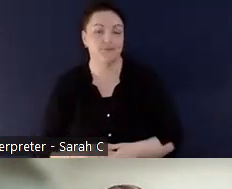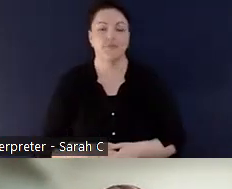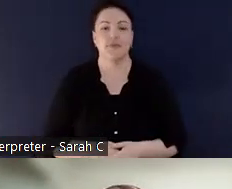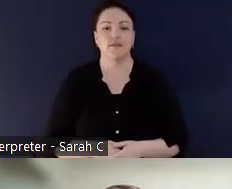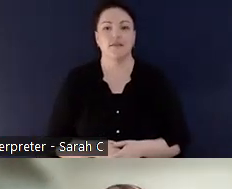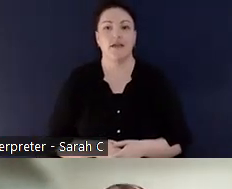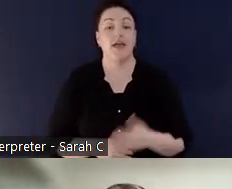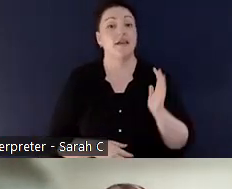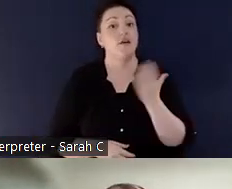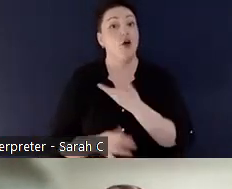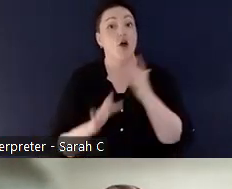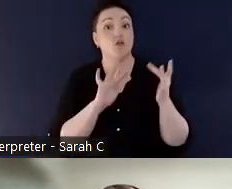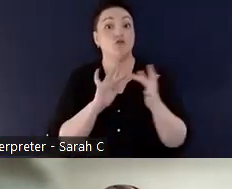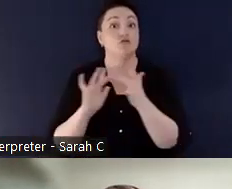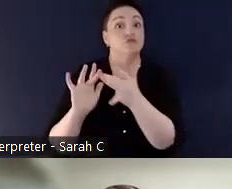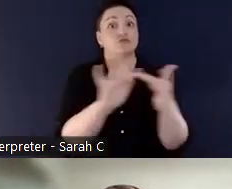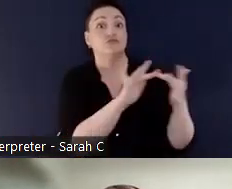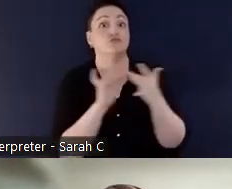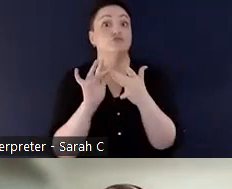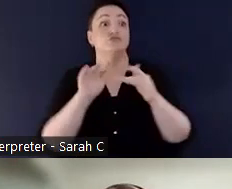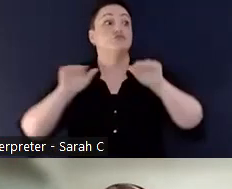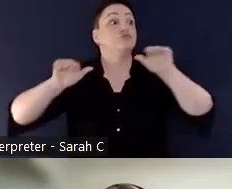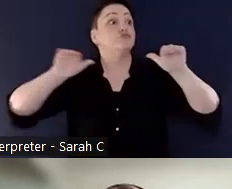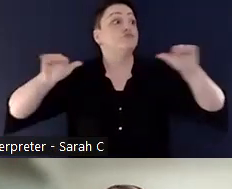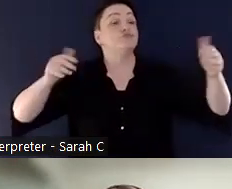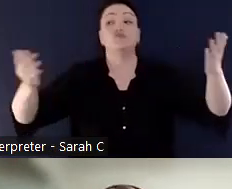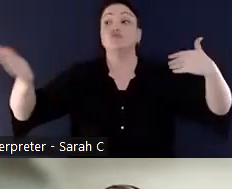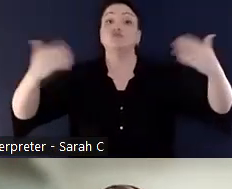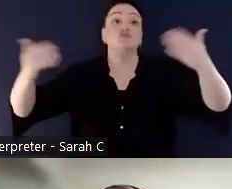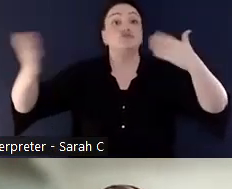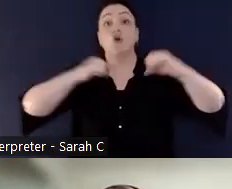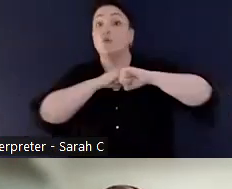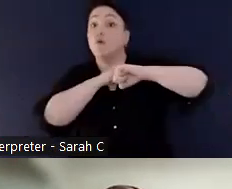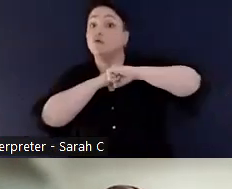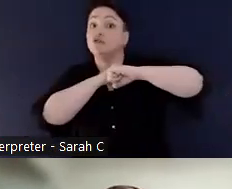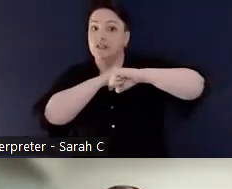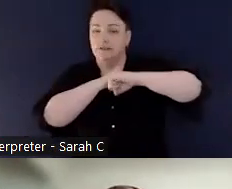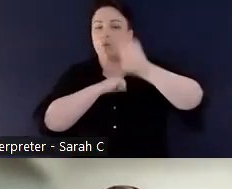outreach strategy to promote this call for applications once it's open in September.